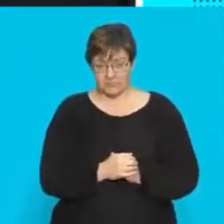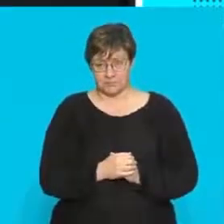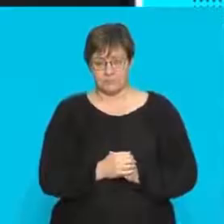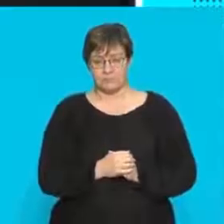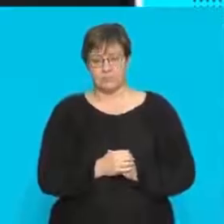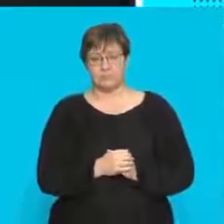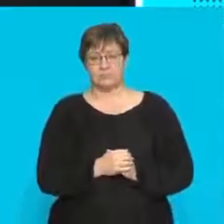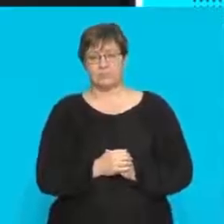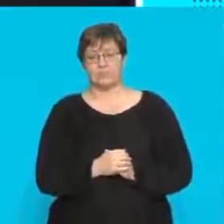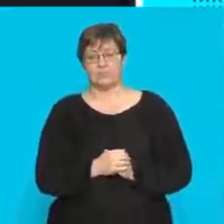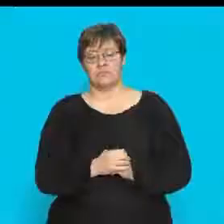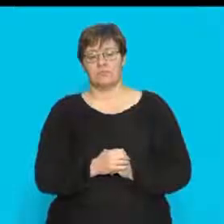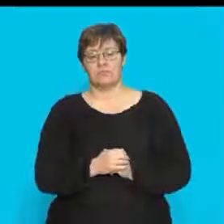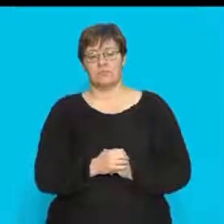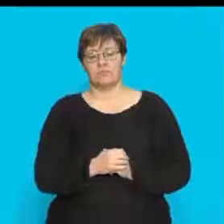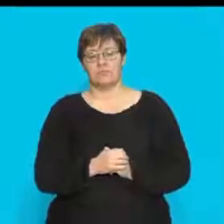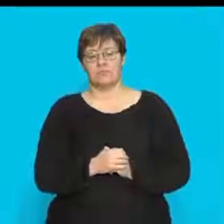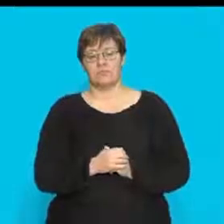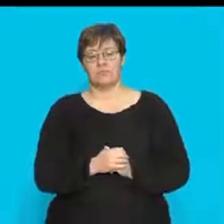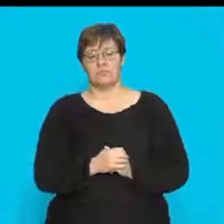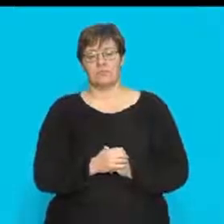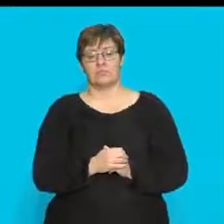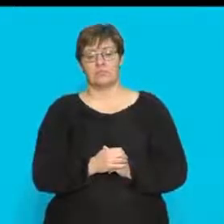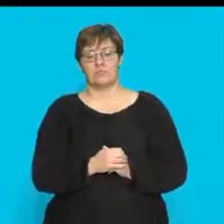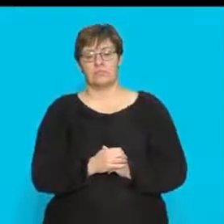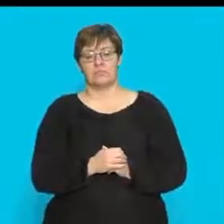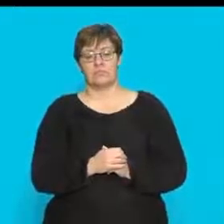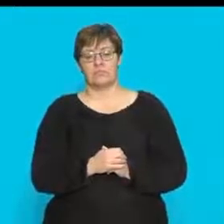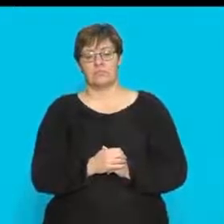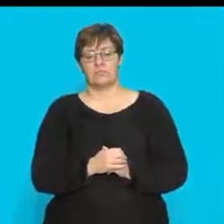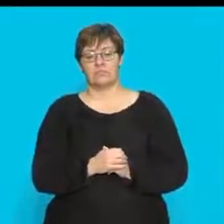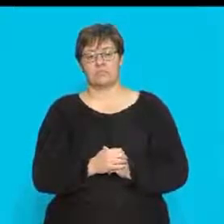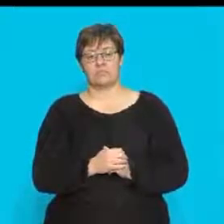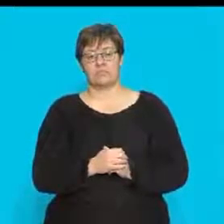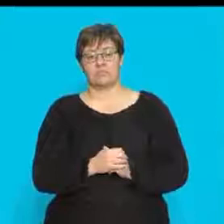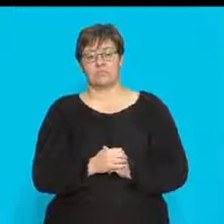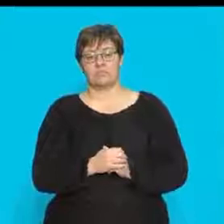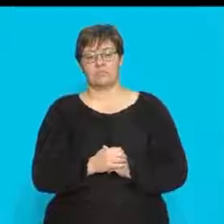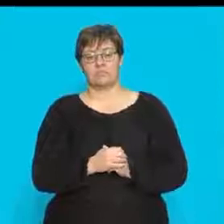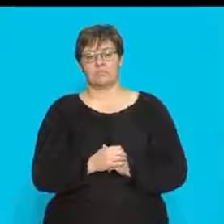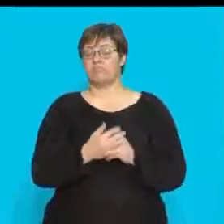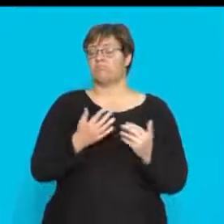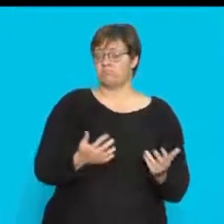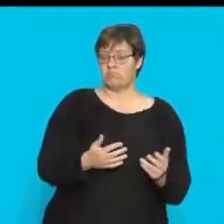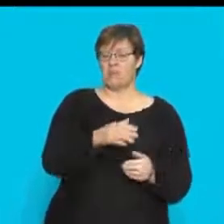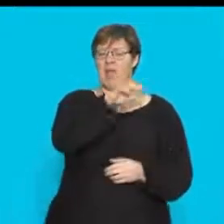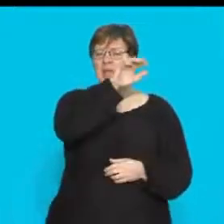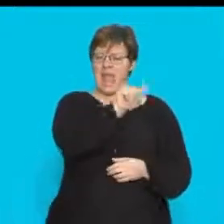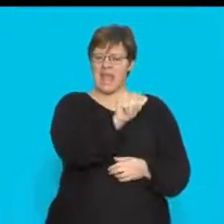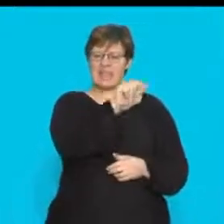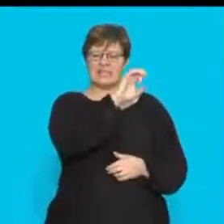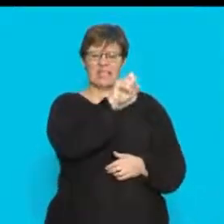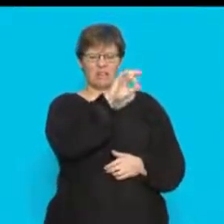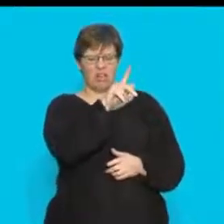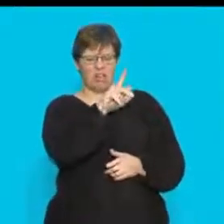to you. Right, so let's start off kicking off with what exactly is going to be, all right, what exactly